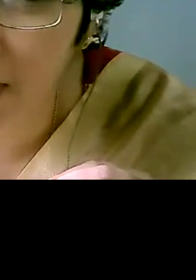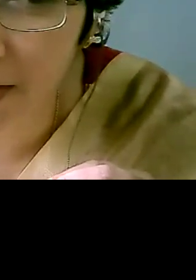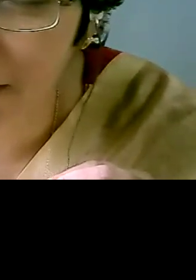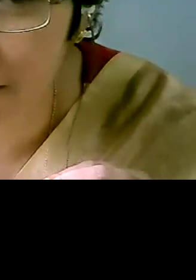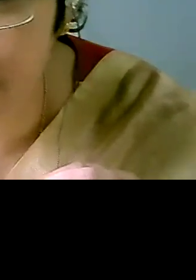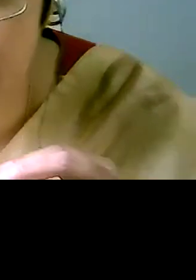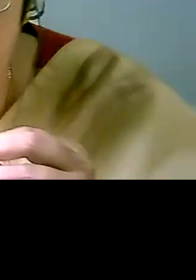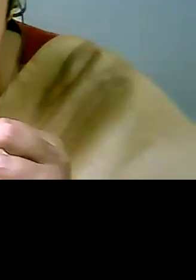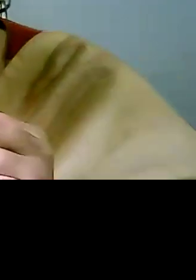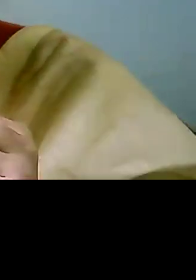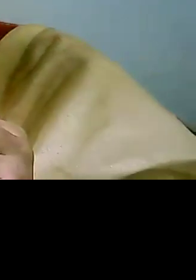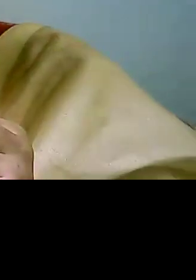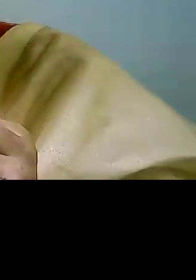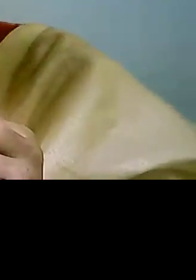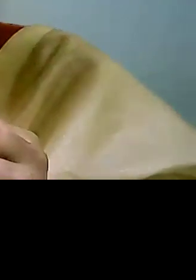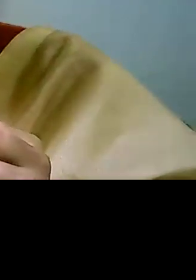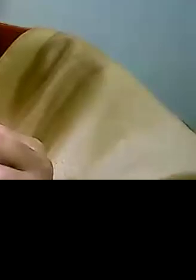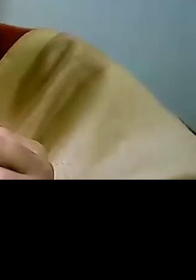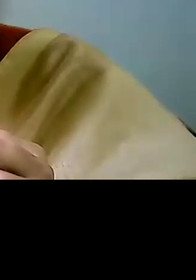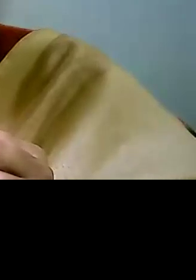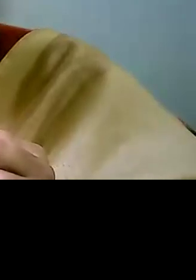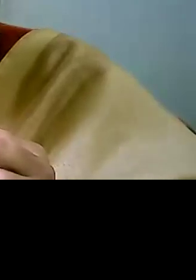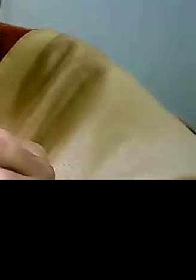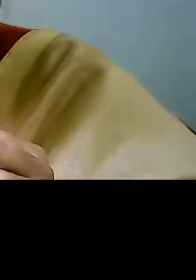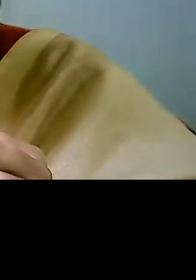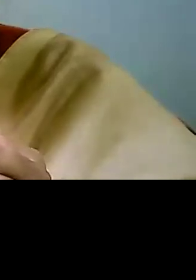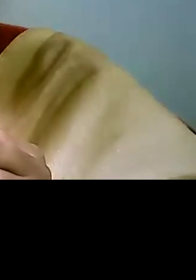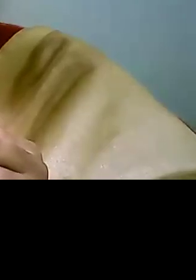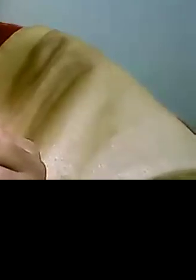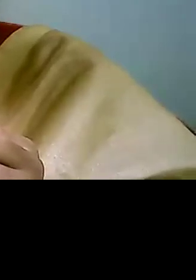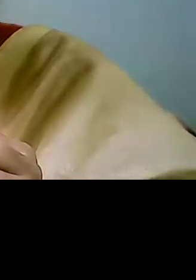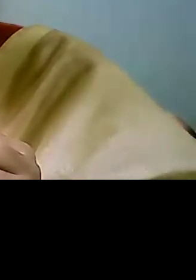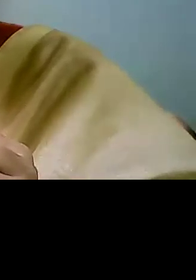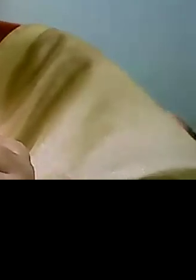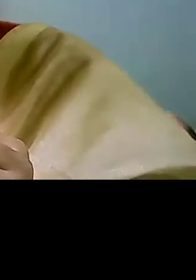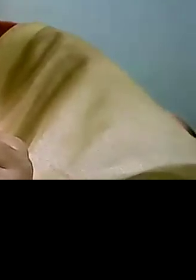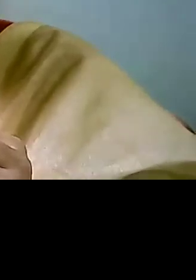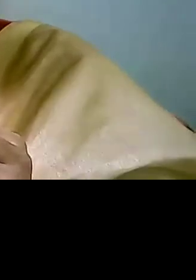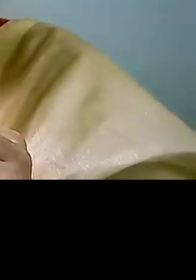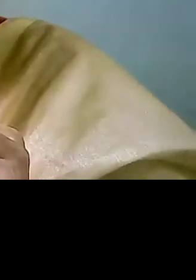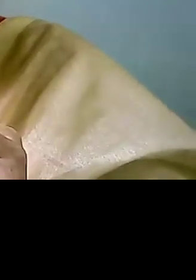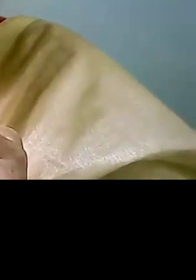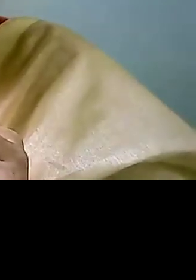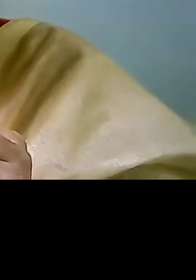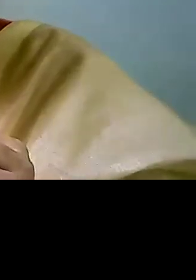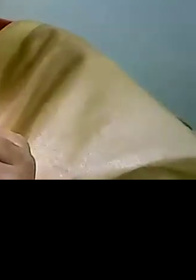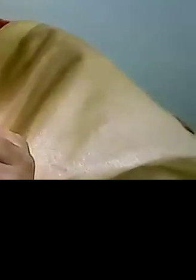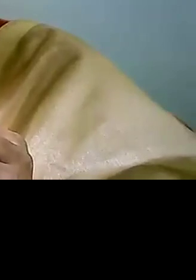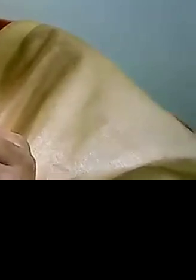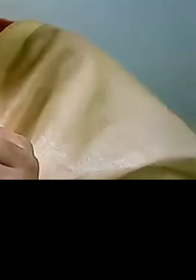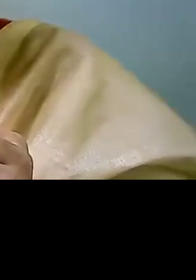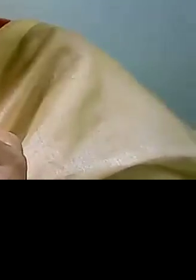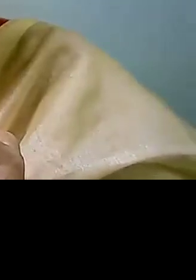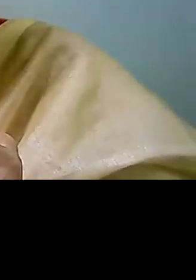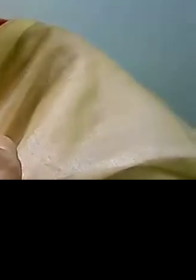So, ma'am, I think since there's no questions, we shall wind up the session. So, to end